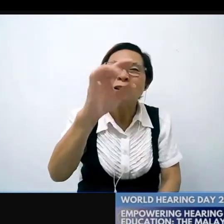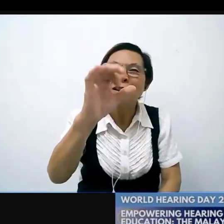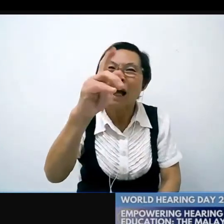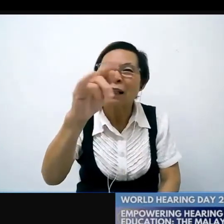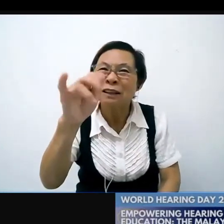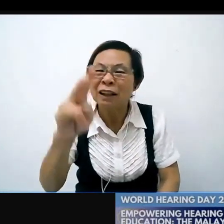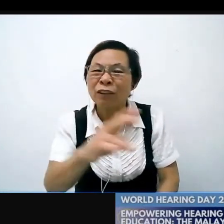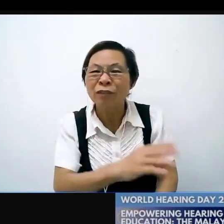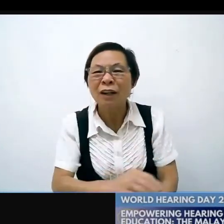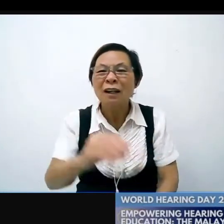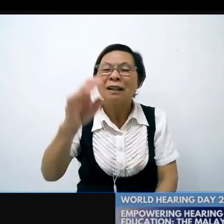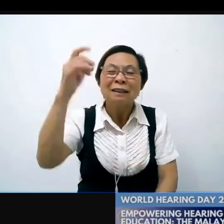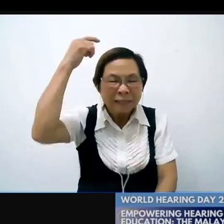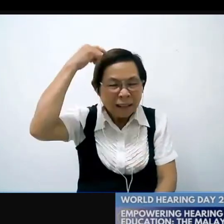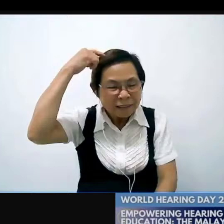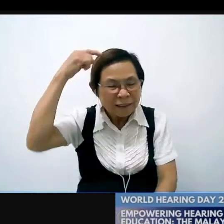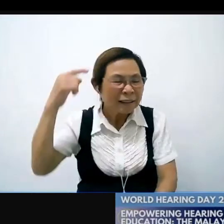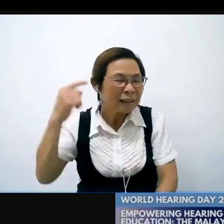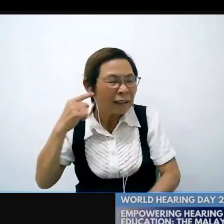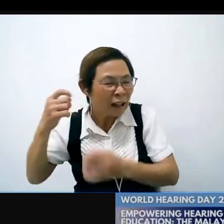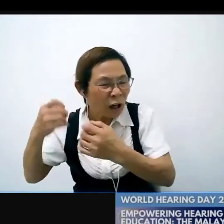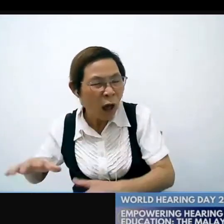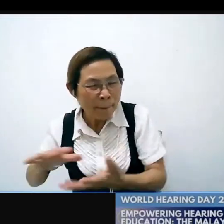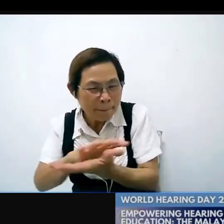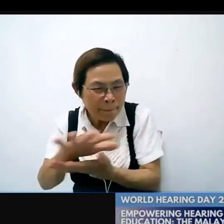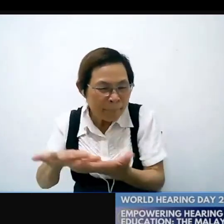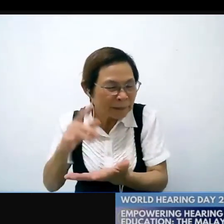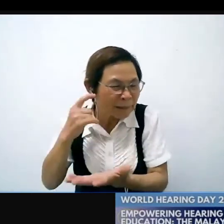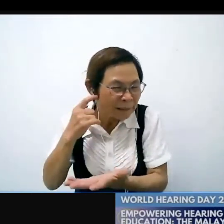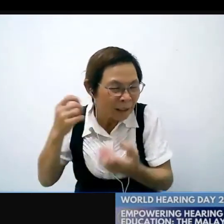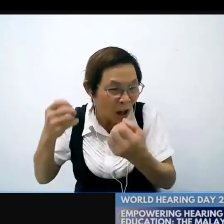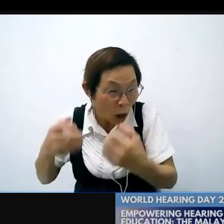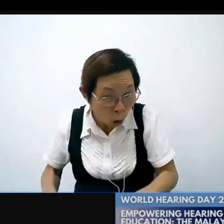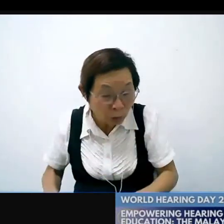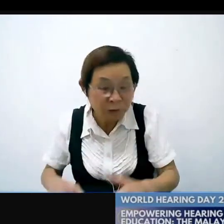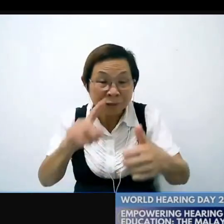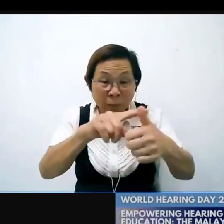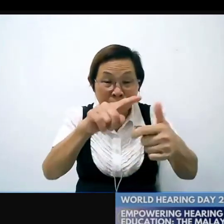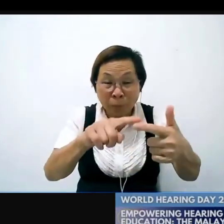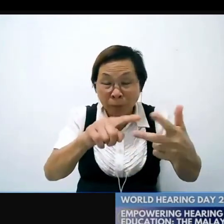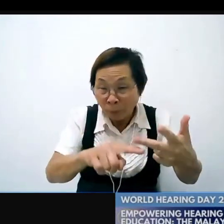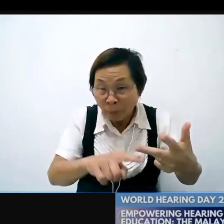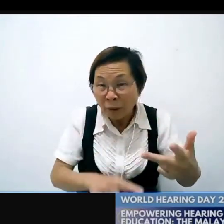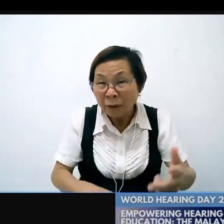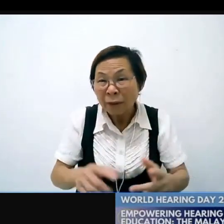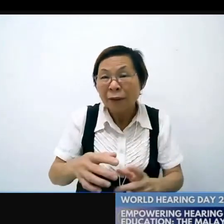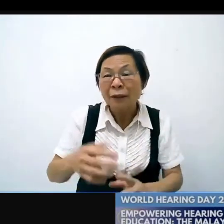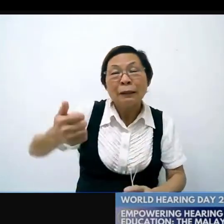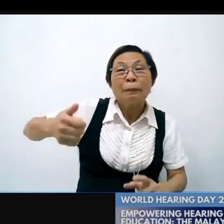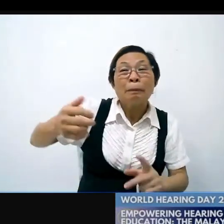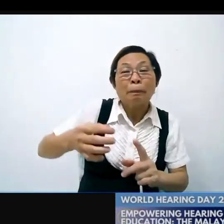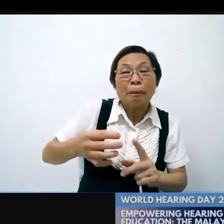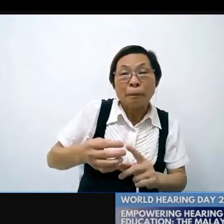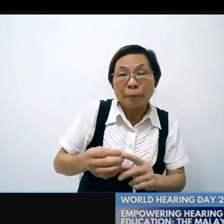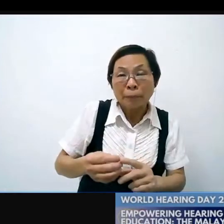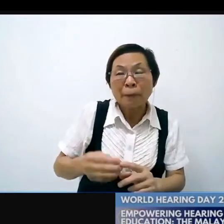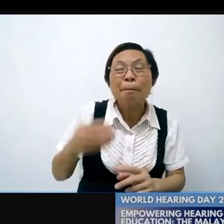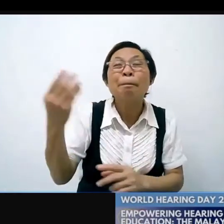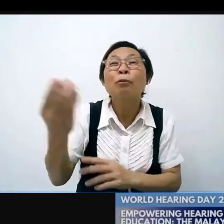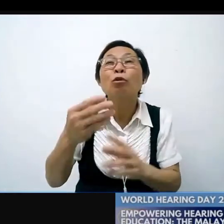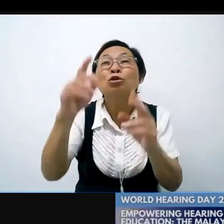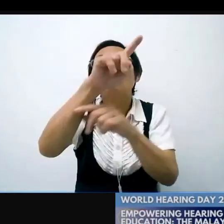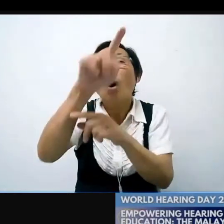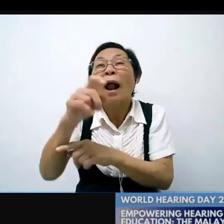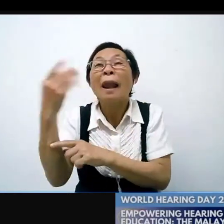neural hearing loss and also mixed hearing loss. Okay, so the typical question from parents, from the teacher, they